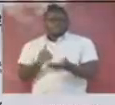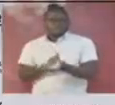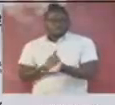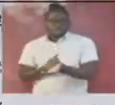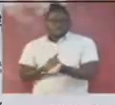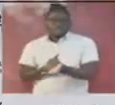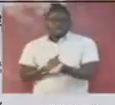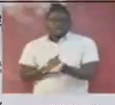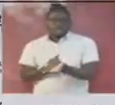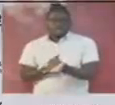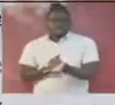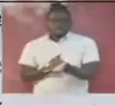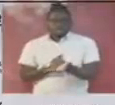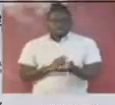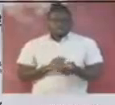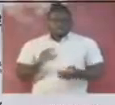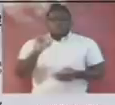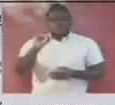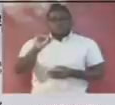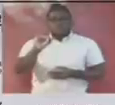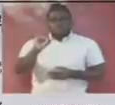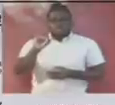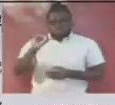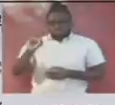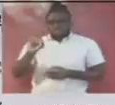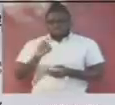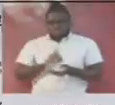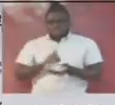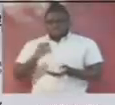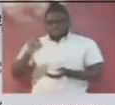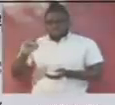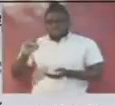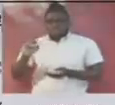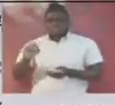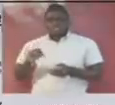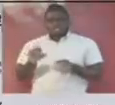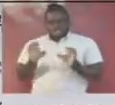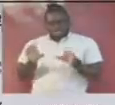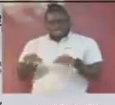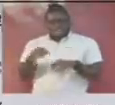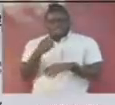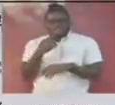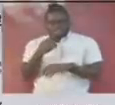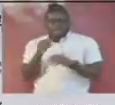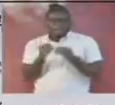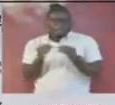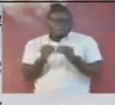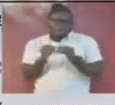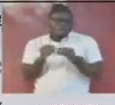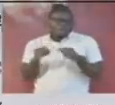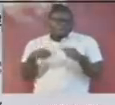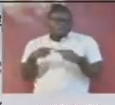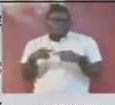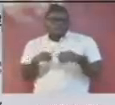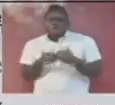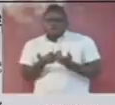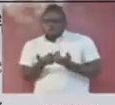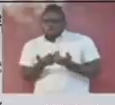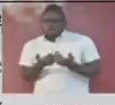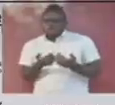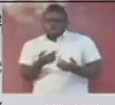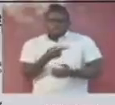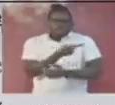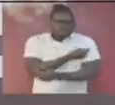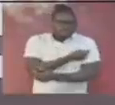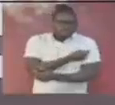some misconceptions about this very topical subject: vaccine development and approval, safety and